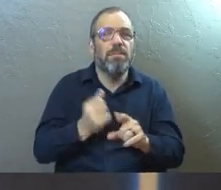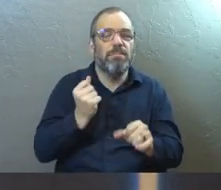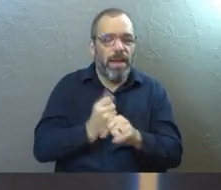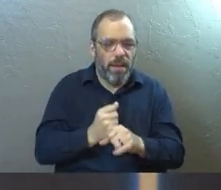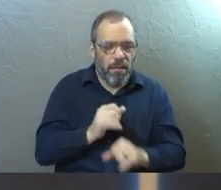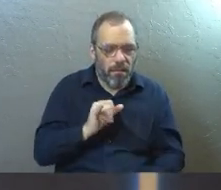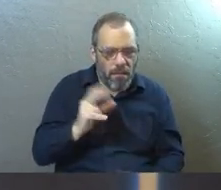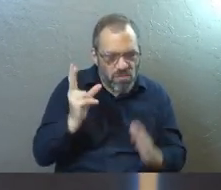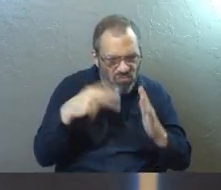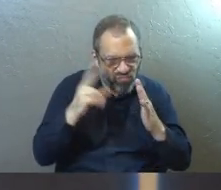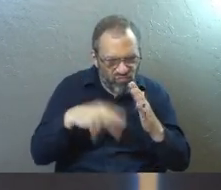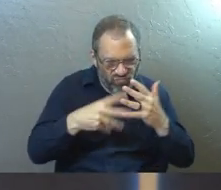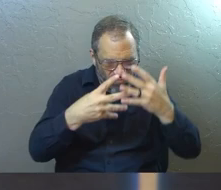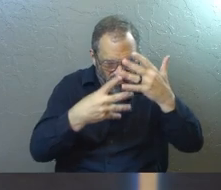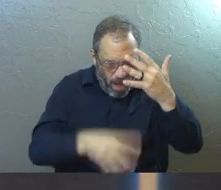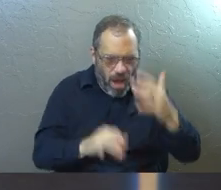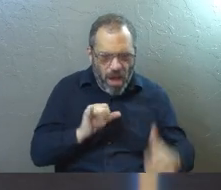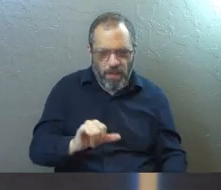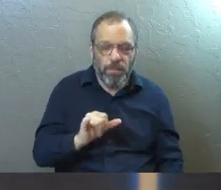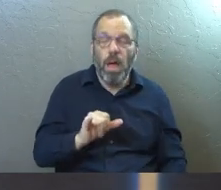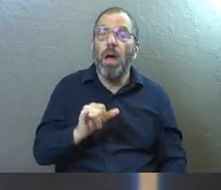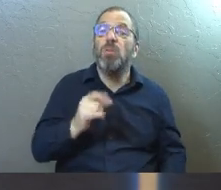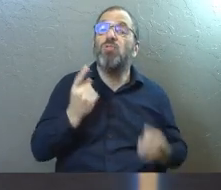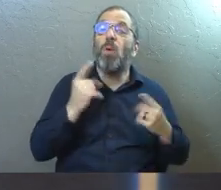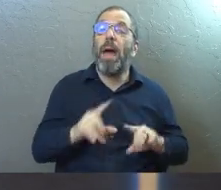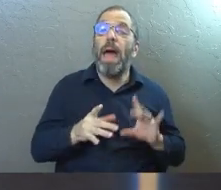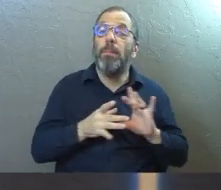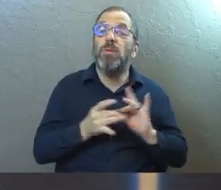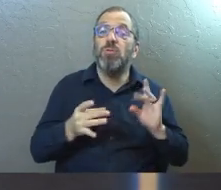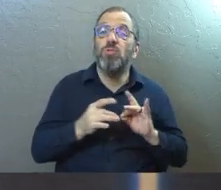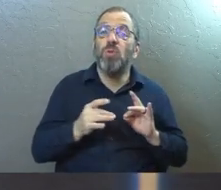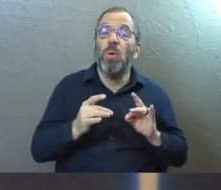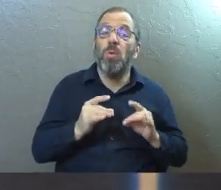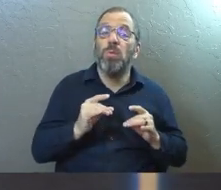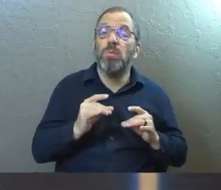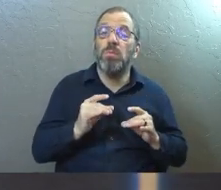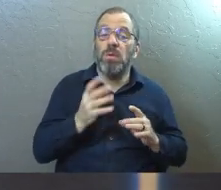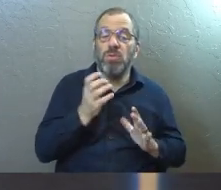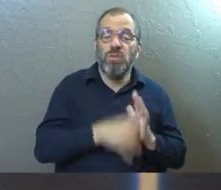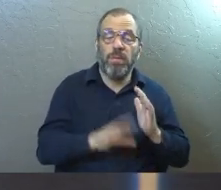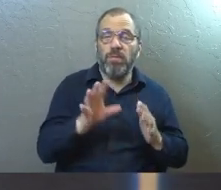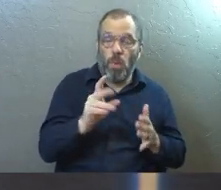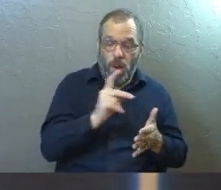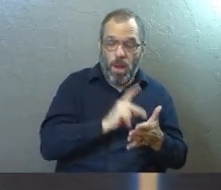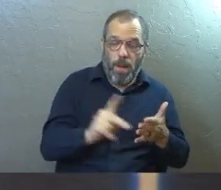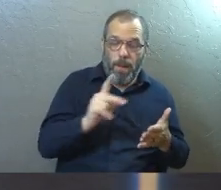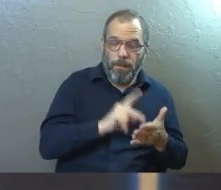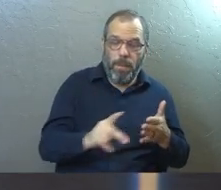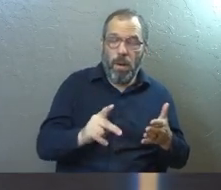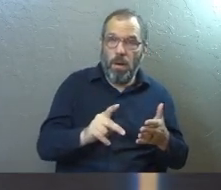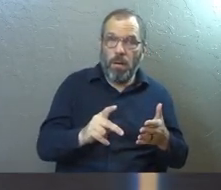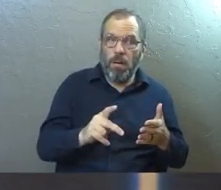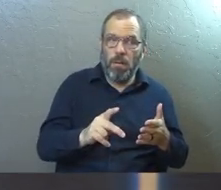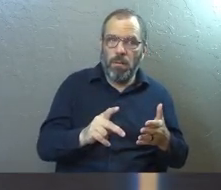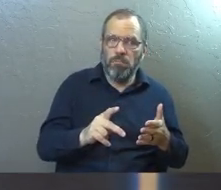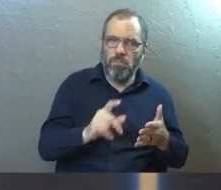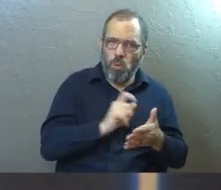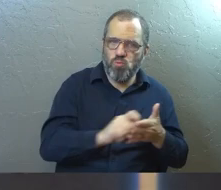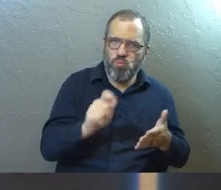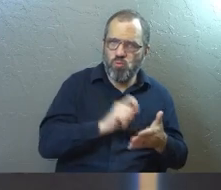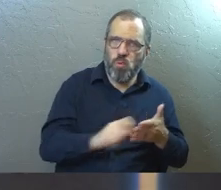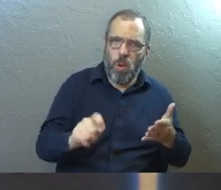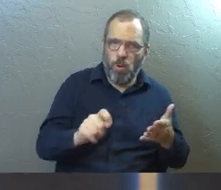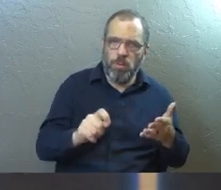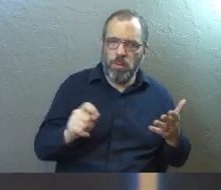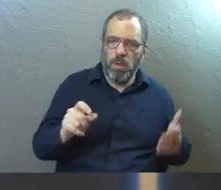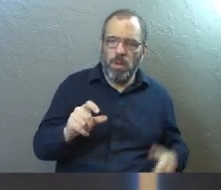it makes some more sense for you, just that section. But what's going on in those 16 verses is Paul is talking about something that we've been talking a lot about